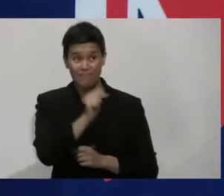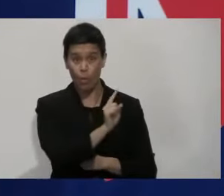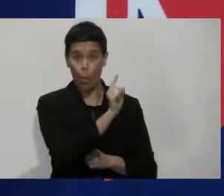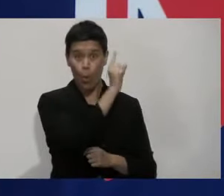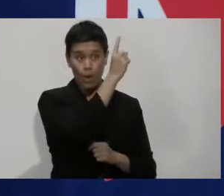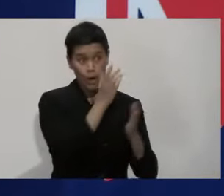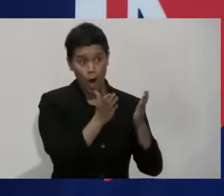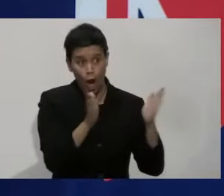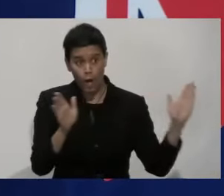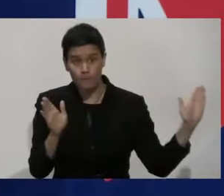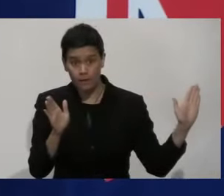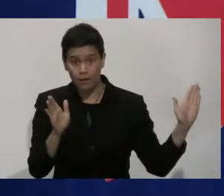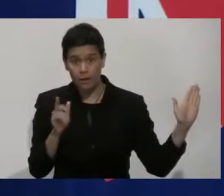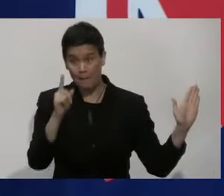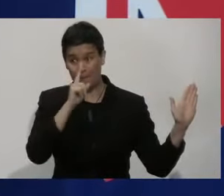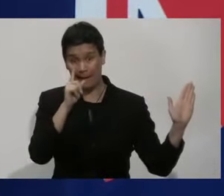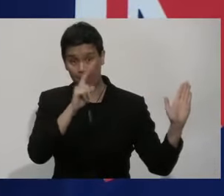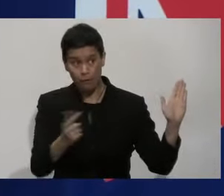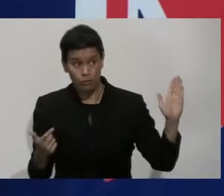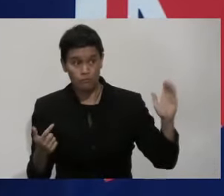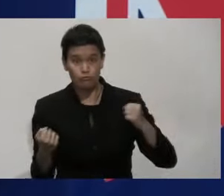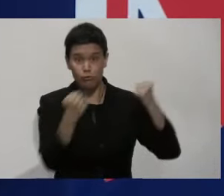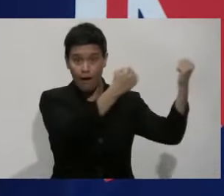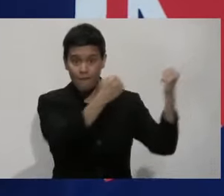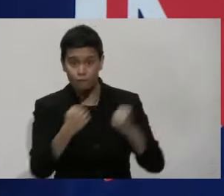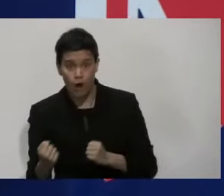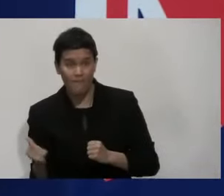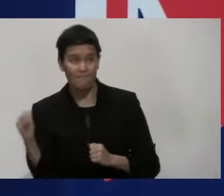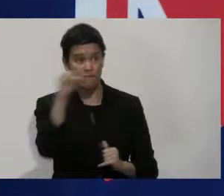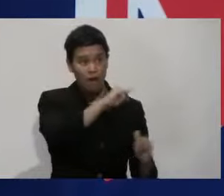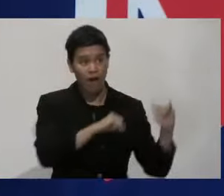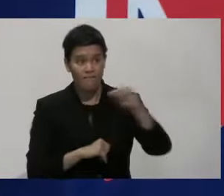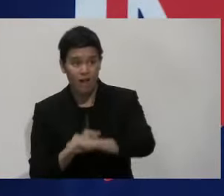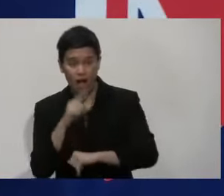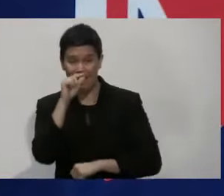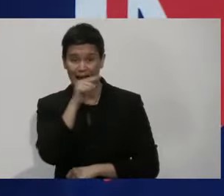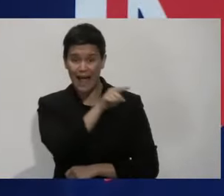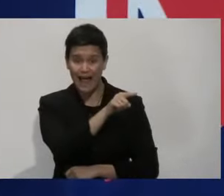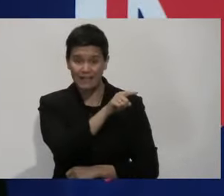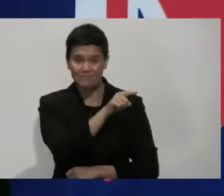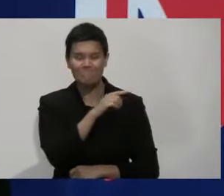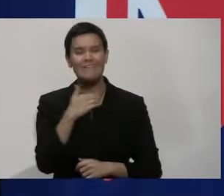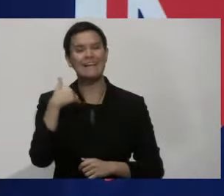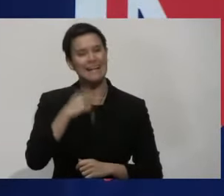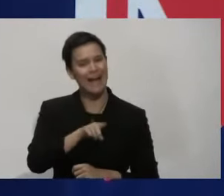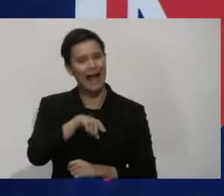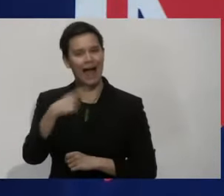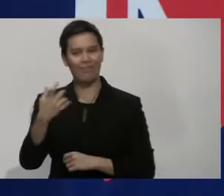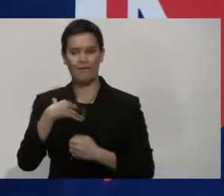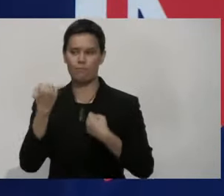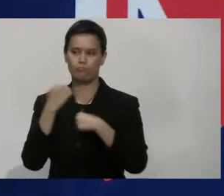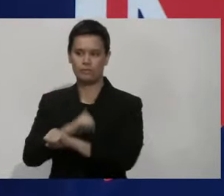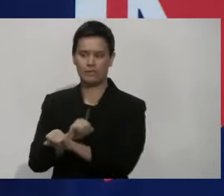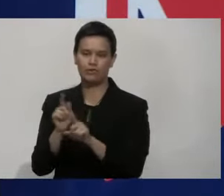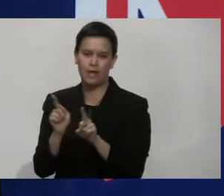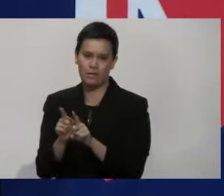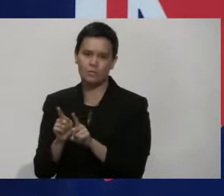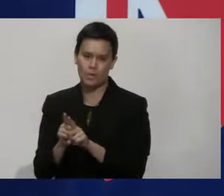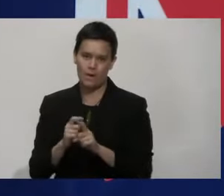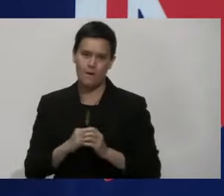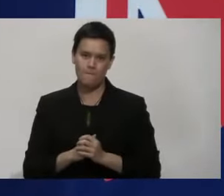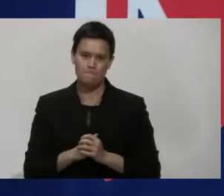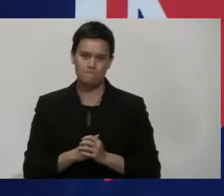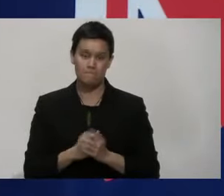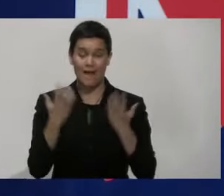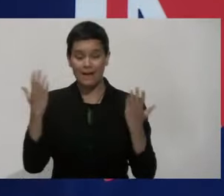don't work when the restrictions start reducing. And finally, I want to speak to some of the activity over